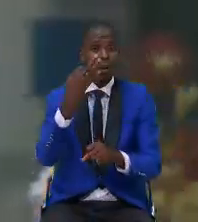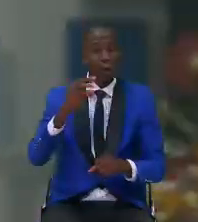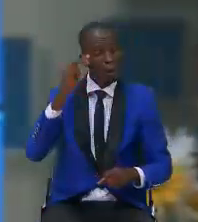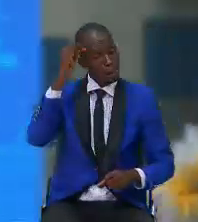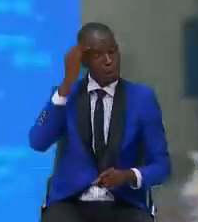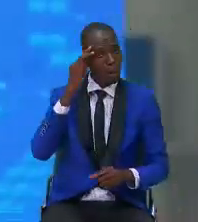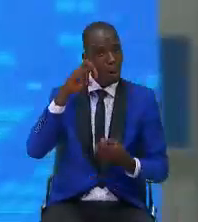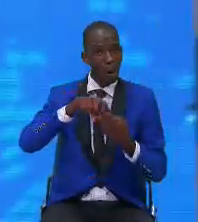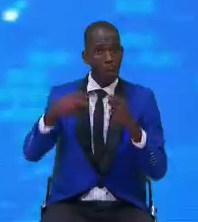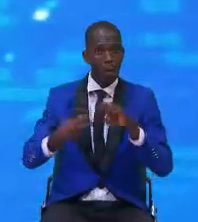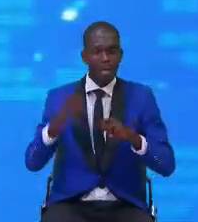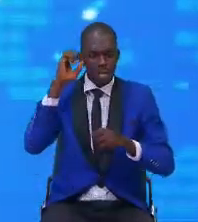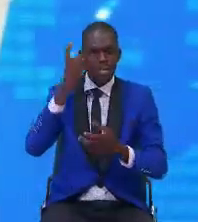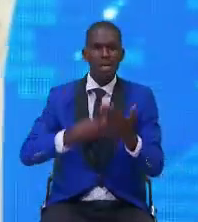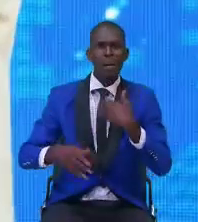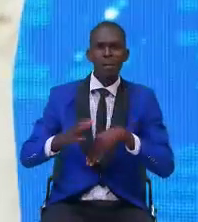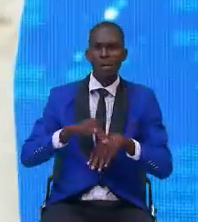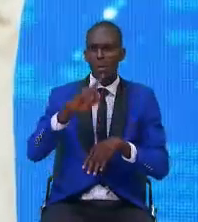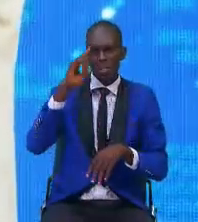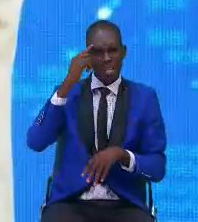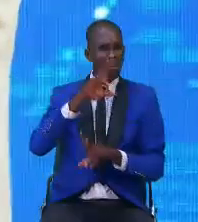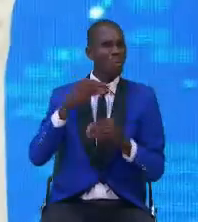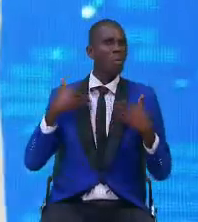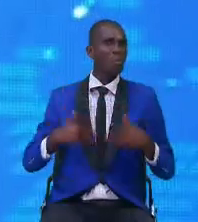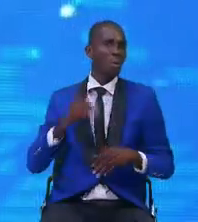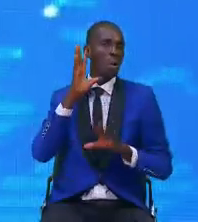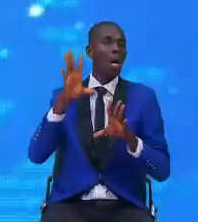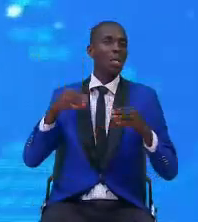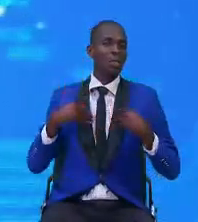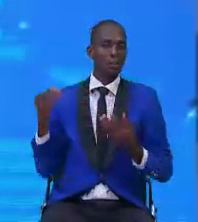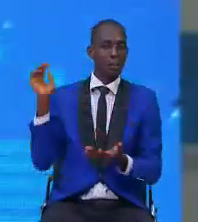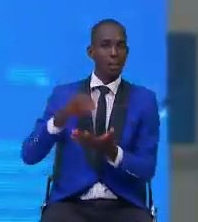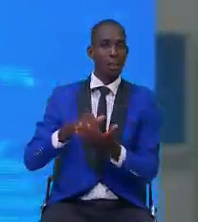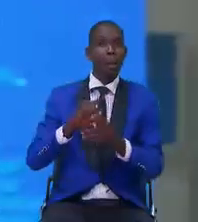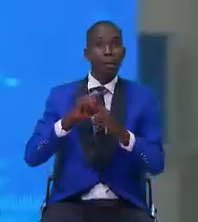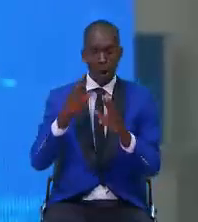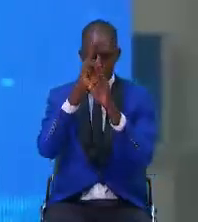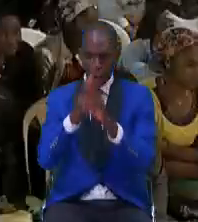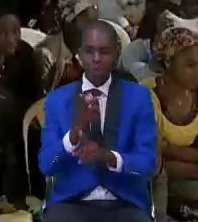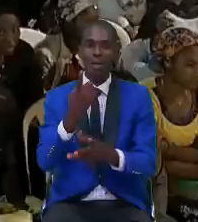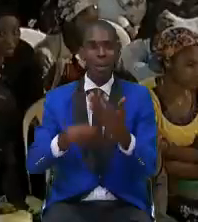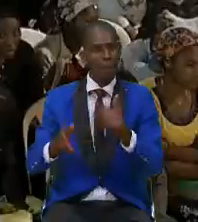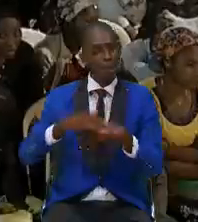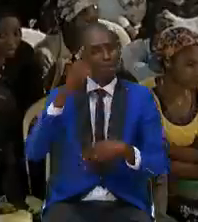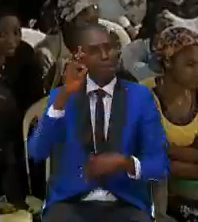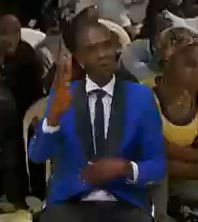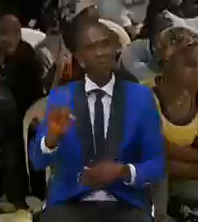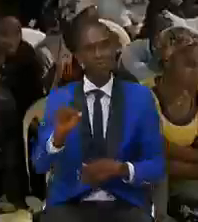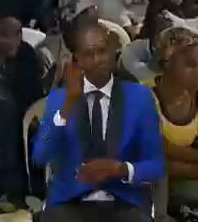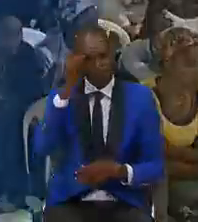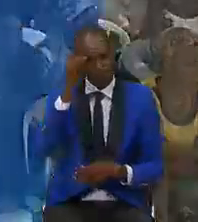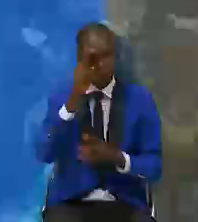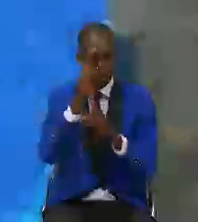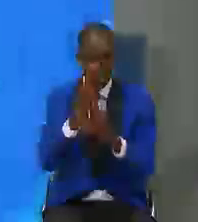he came back, you will think that nobody will accept him anymore. Honor came back. You understand? Honor.